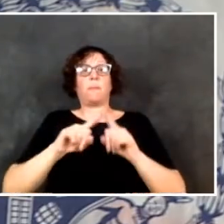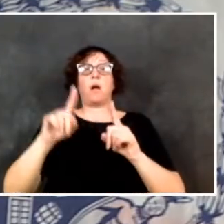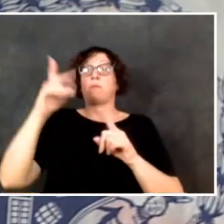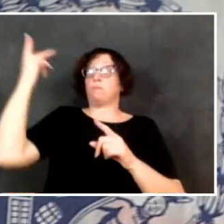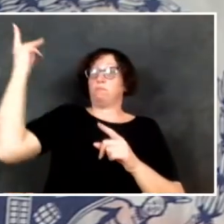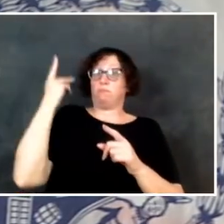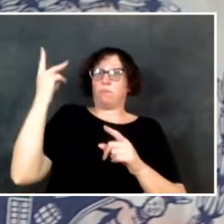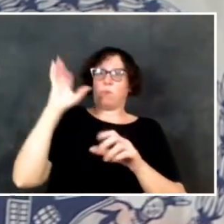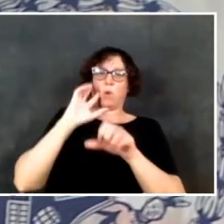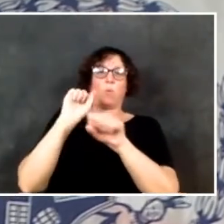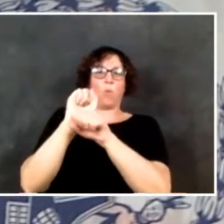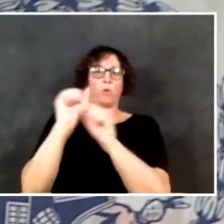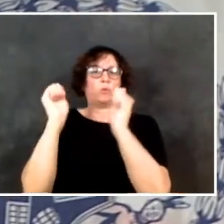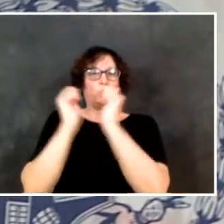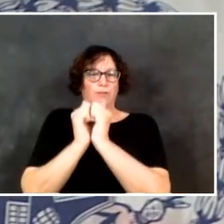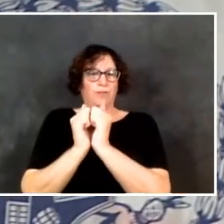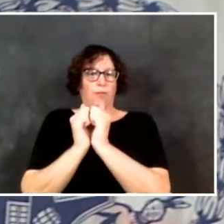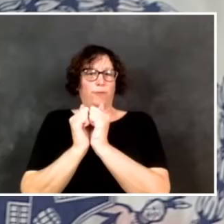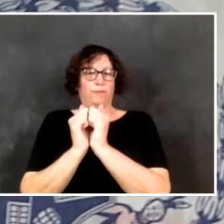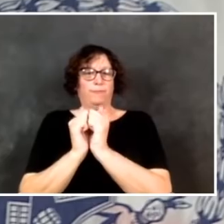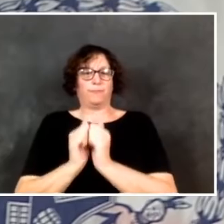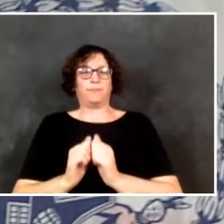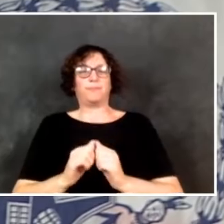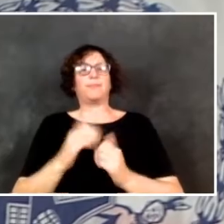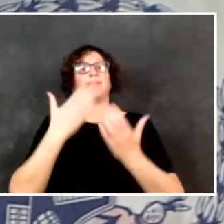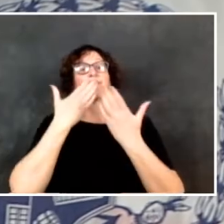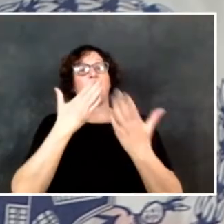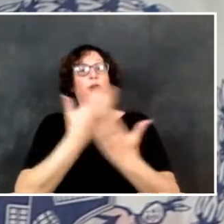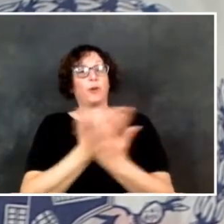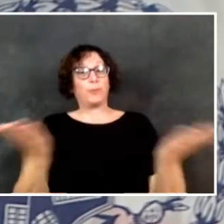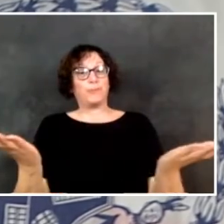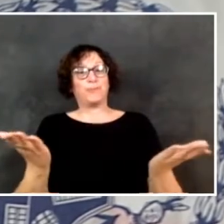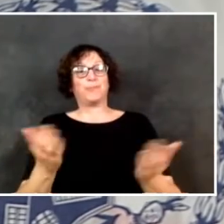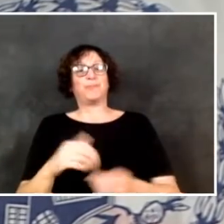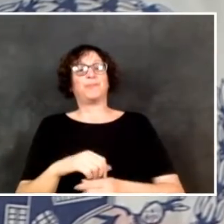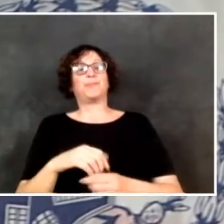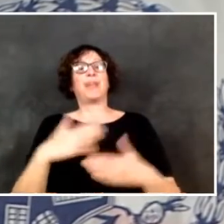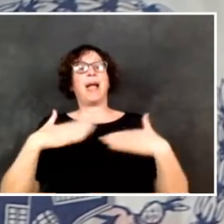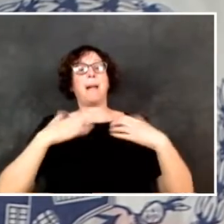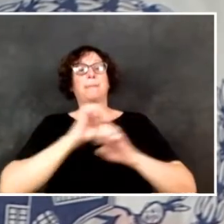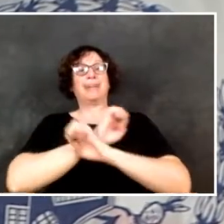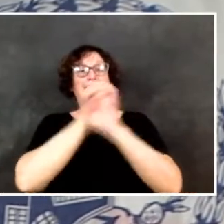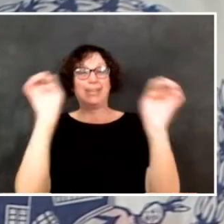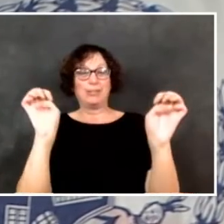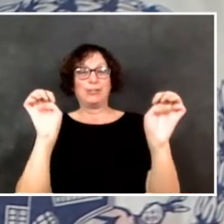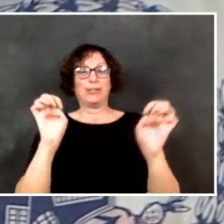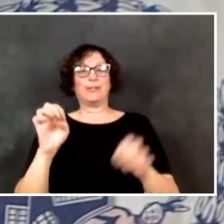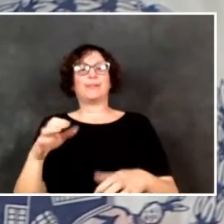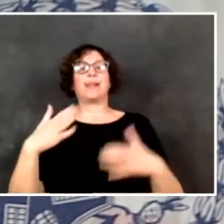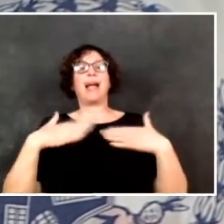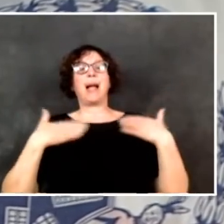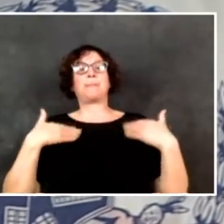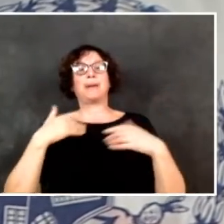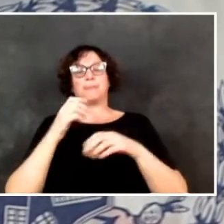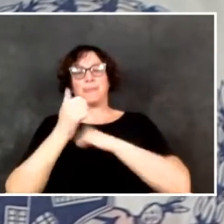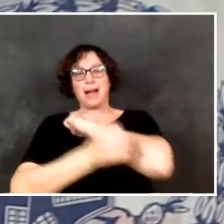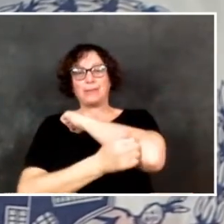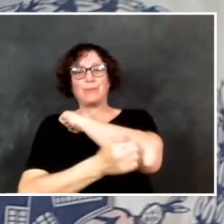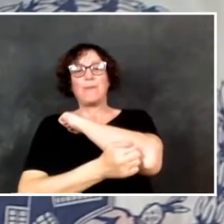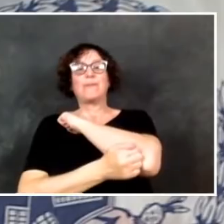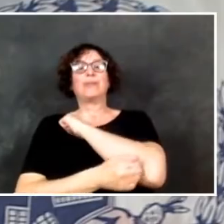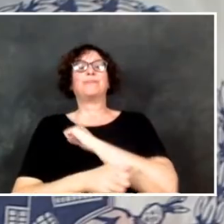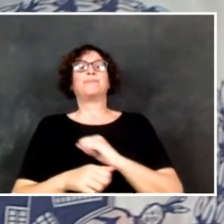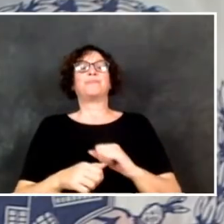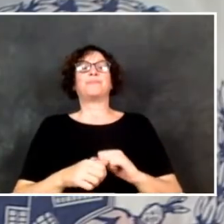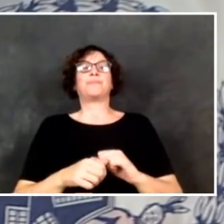you, everybody. A very happy Easter again. Zizim Pesach to those continuing to celebrate Passover. One last thought, and I think